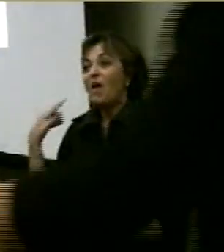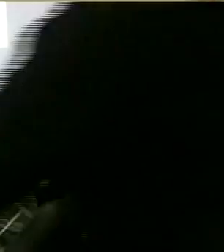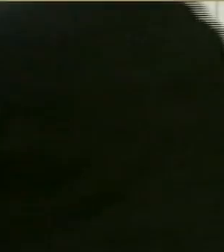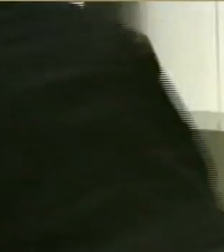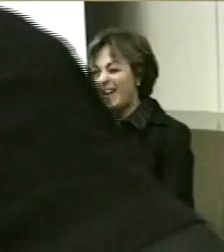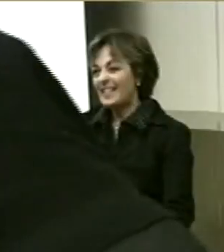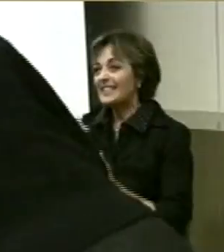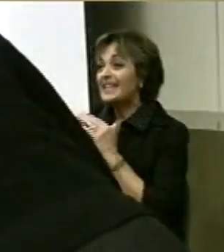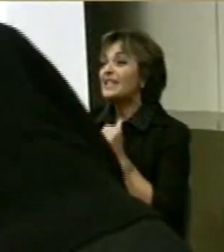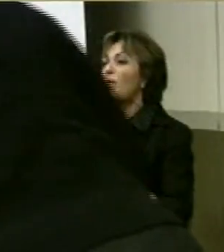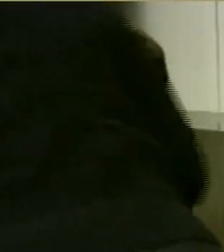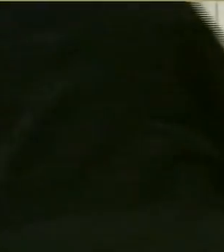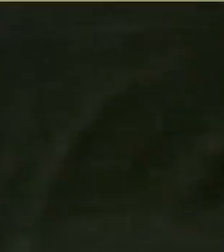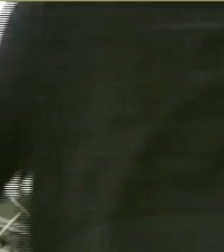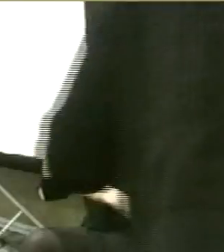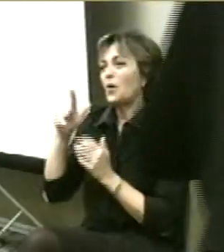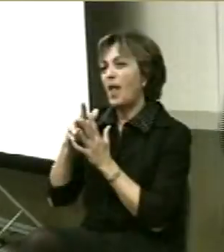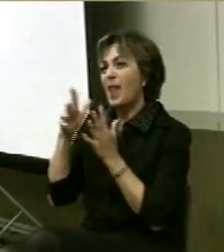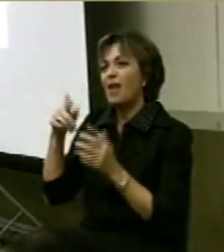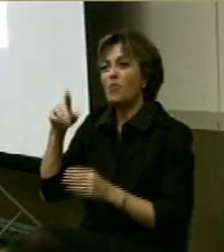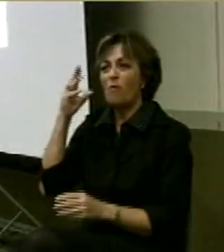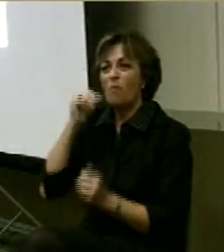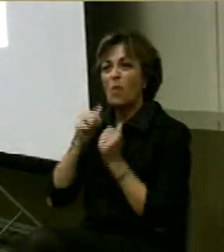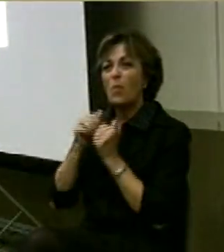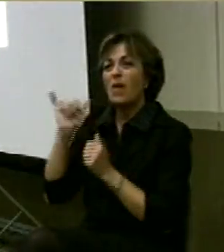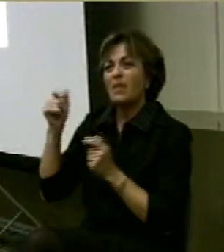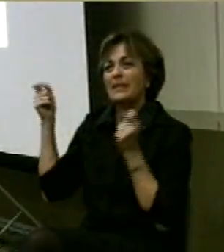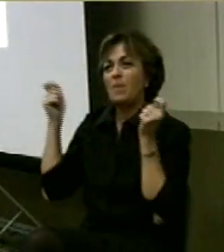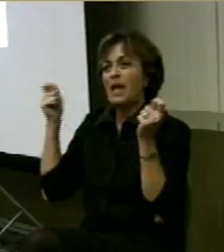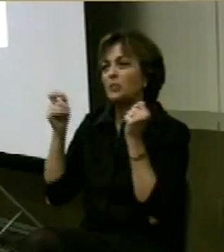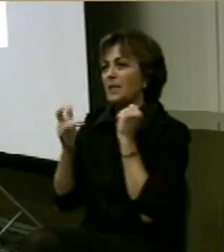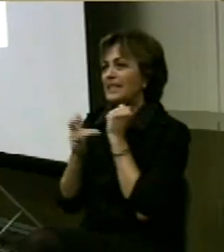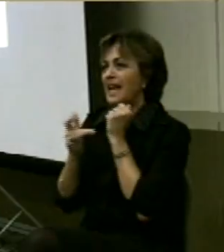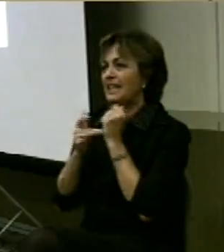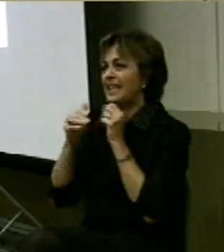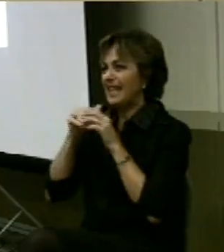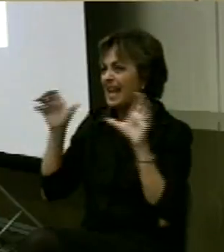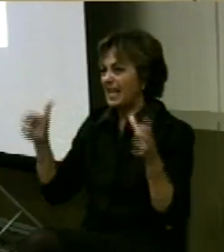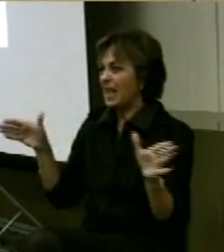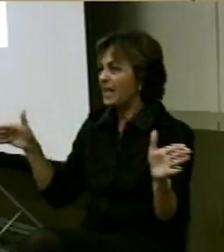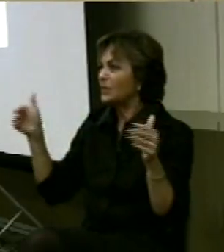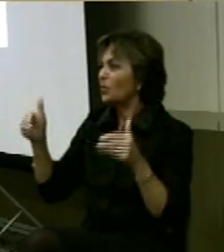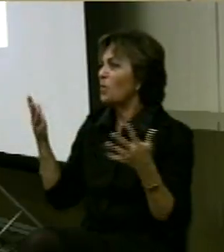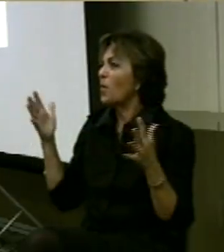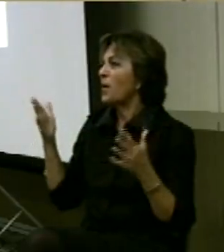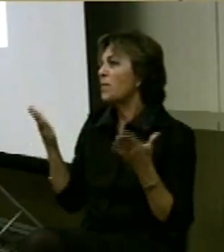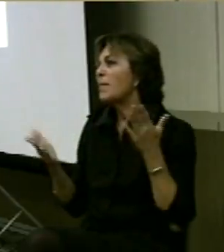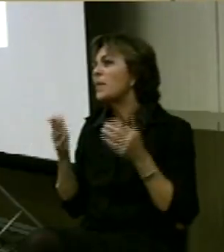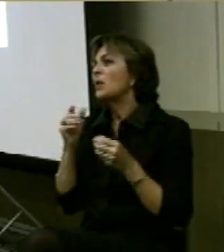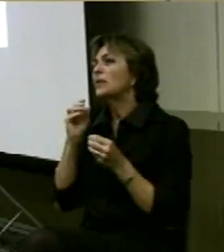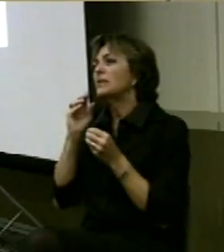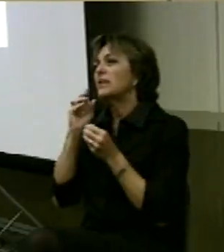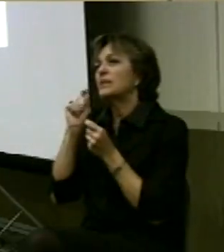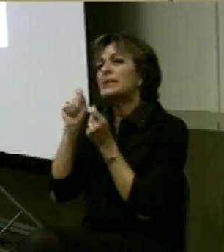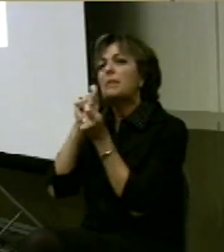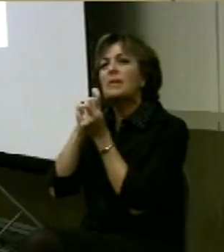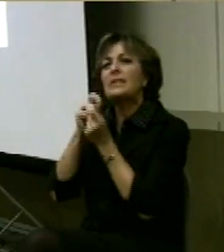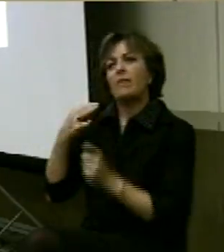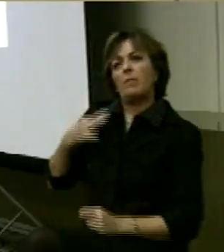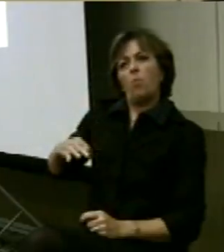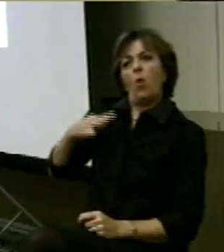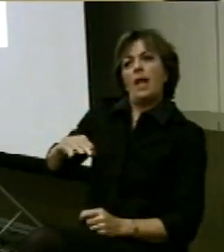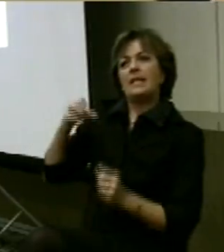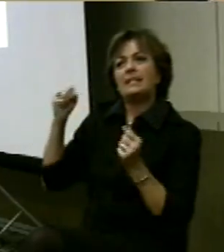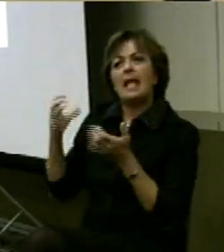A lot of us use this as a classroom management technique in our classrooms already. Maybe there's a certain number of points that they can earn for